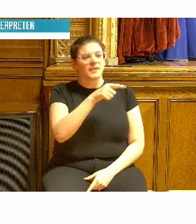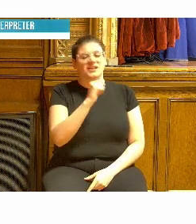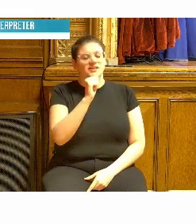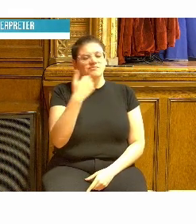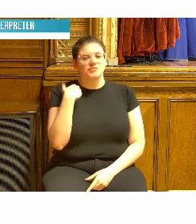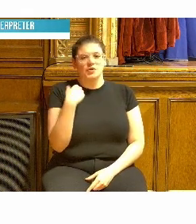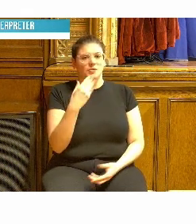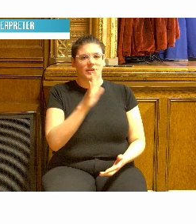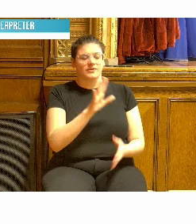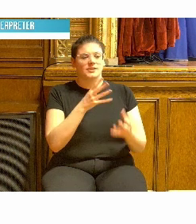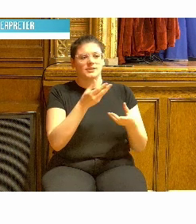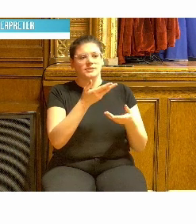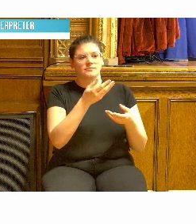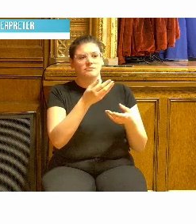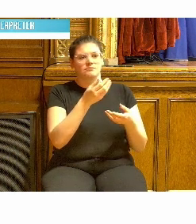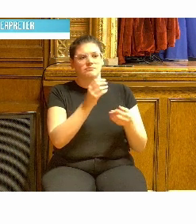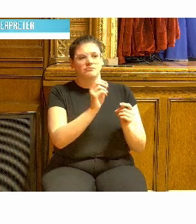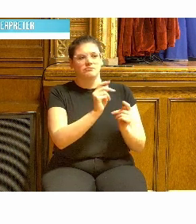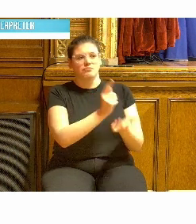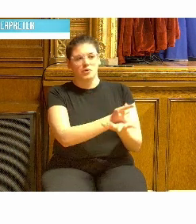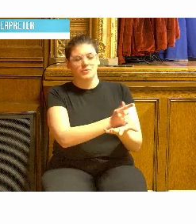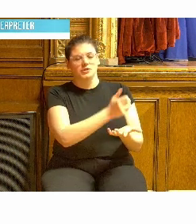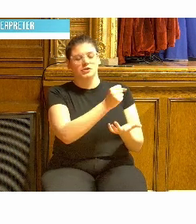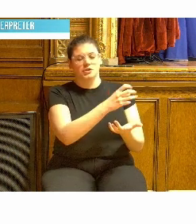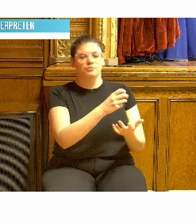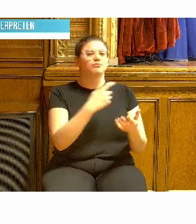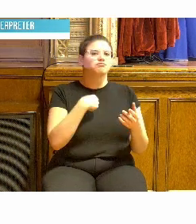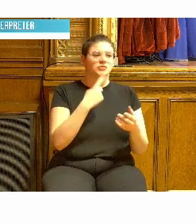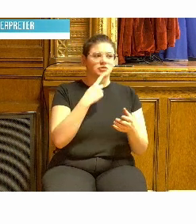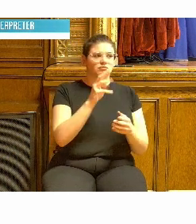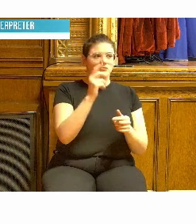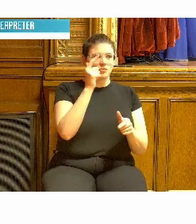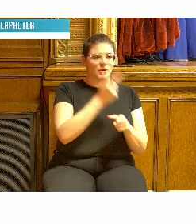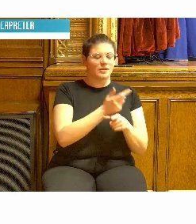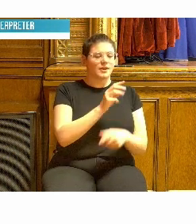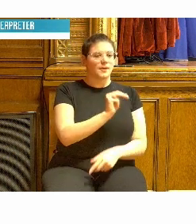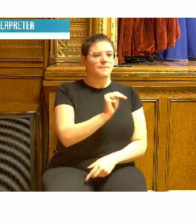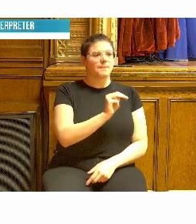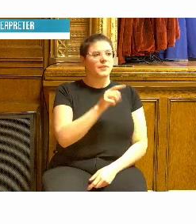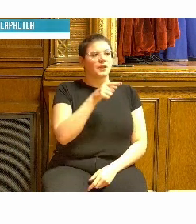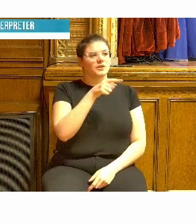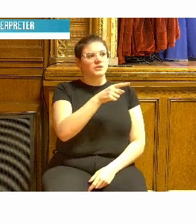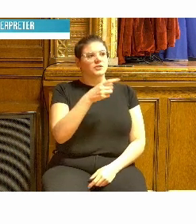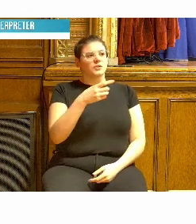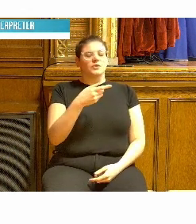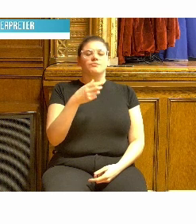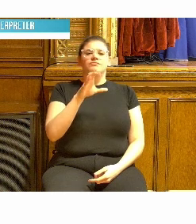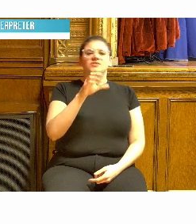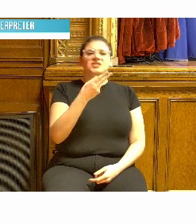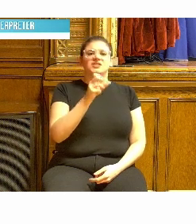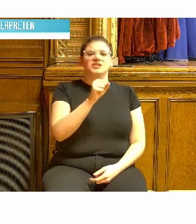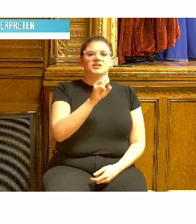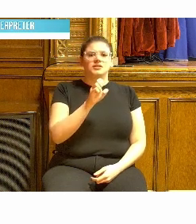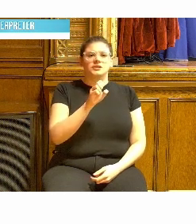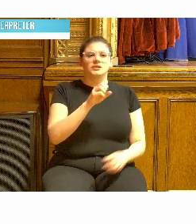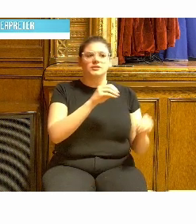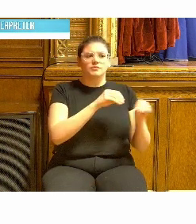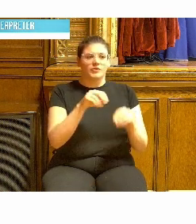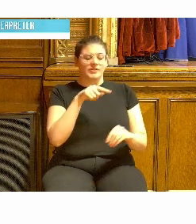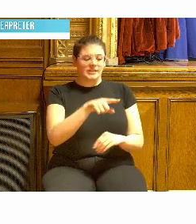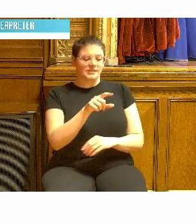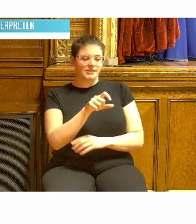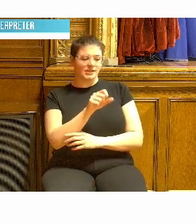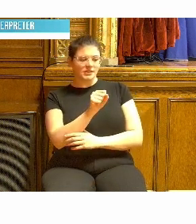group. Ideologies are the mental software that programs how we move. But here's the chess move. Is that software outdated? Can it